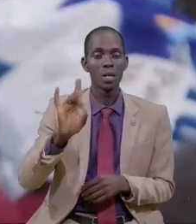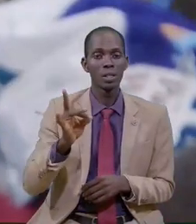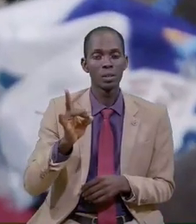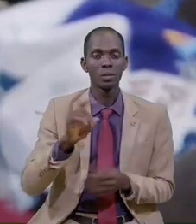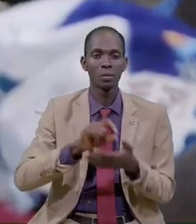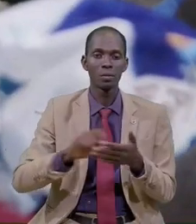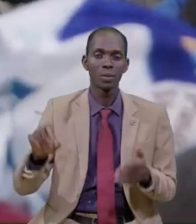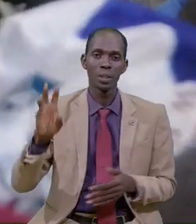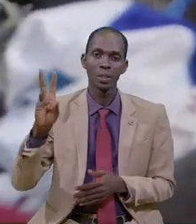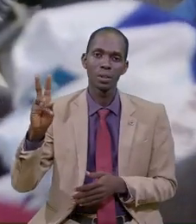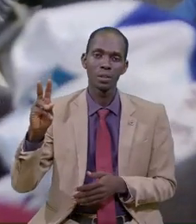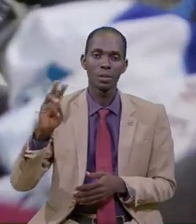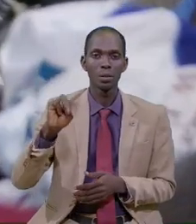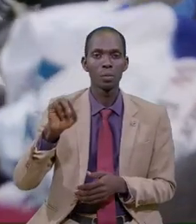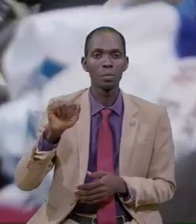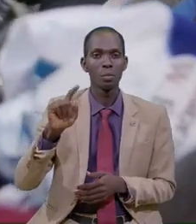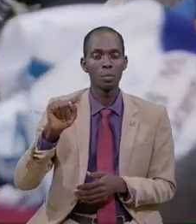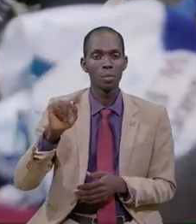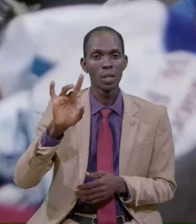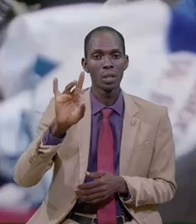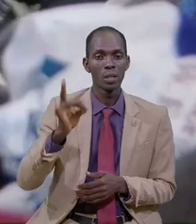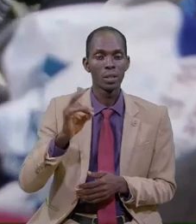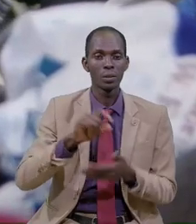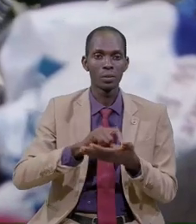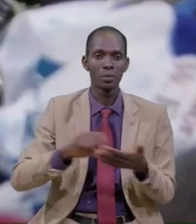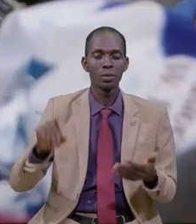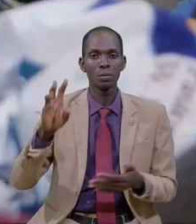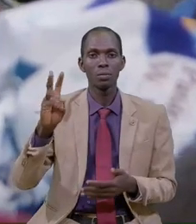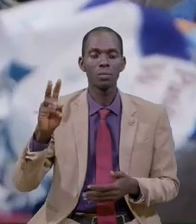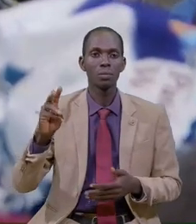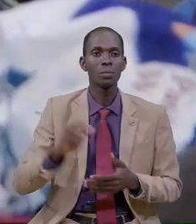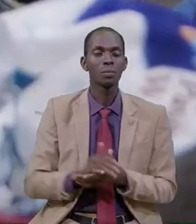verse 16. In Matthew chapter 8.